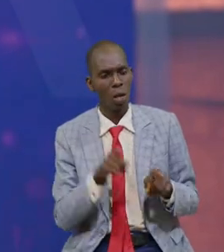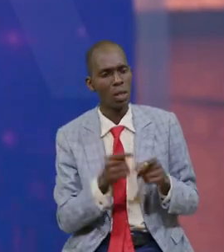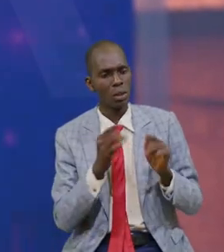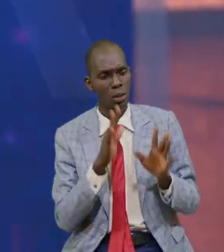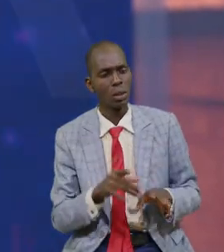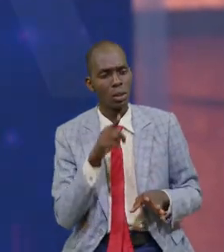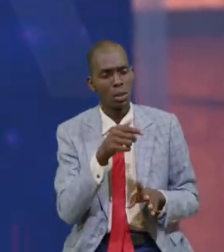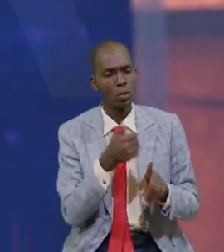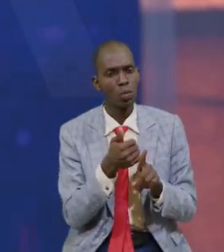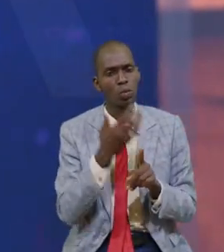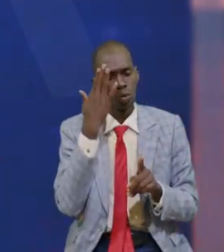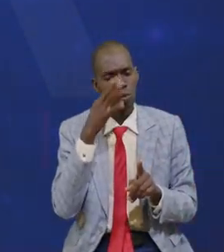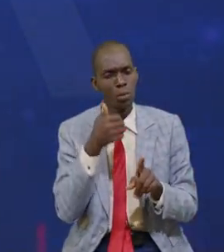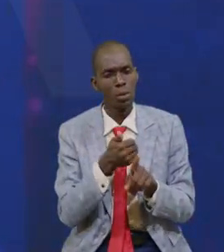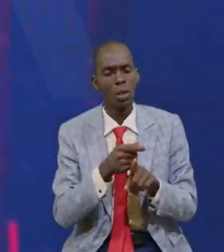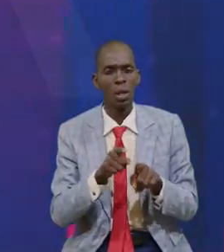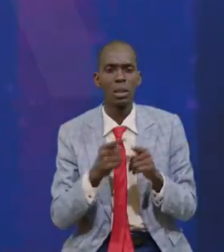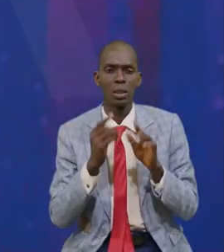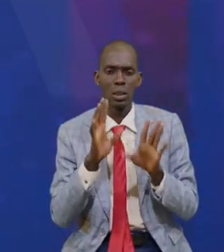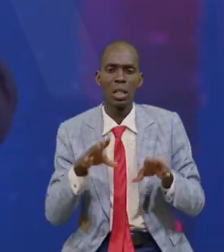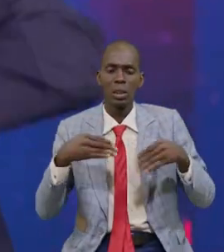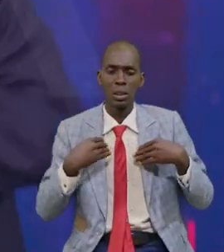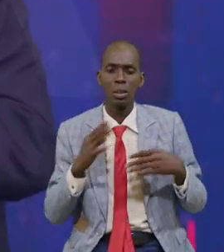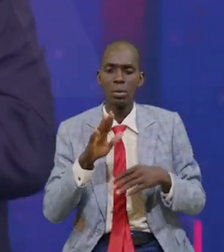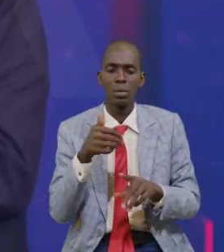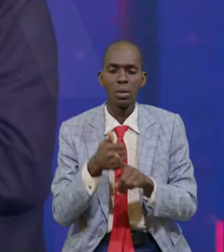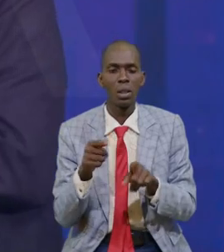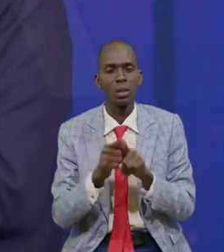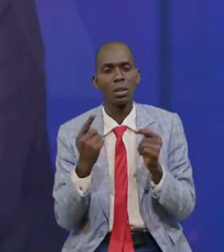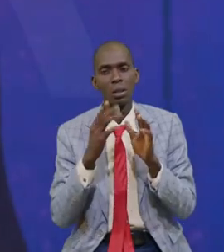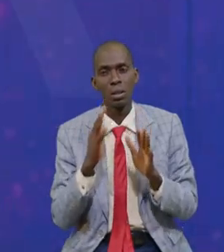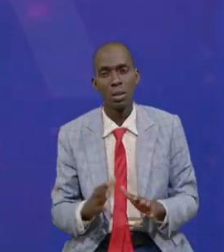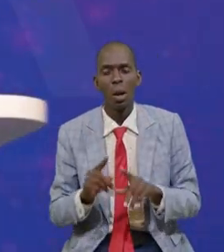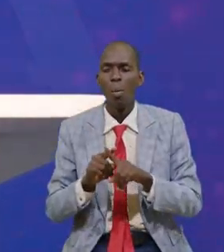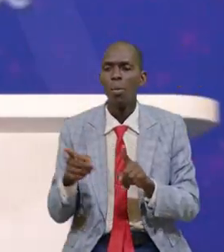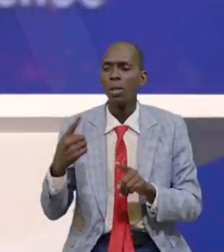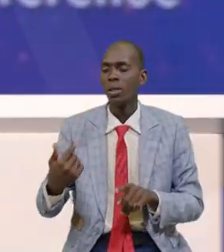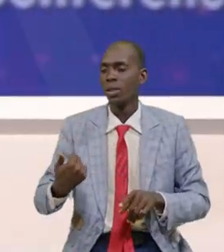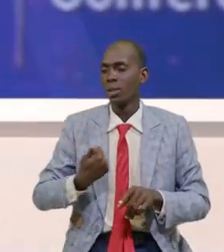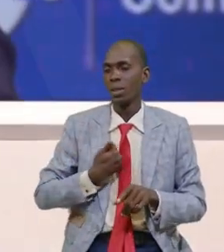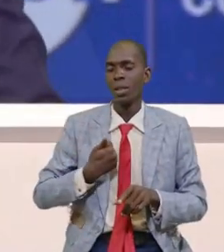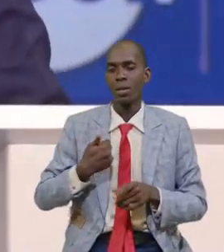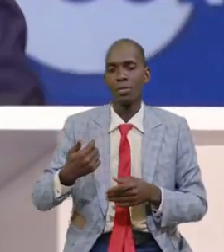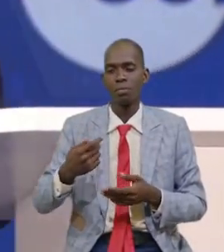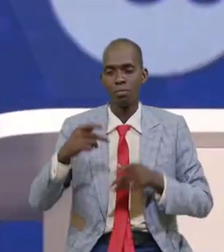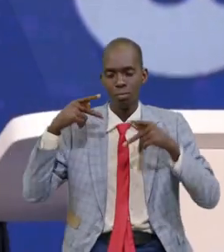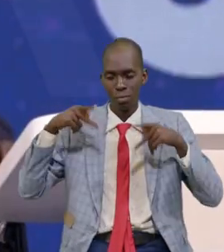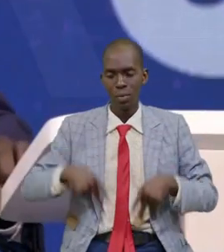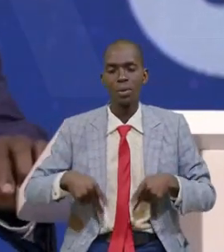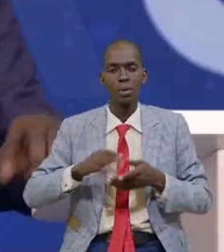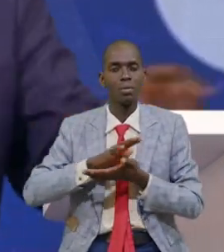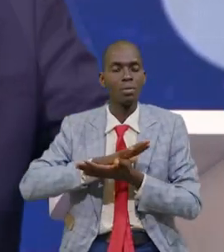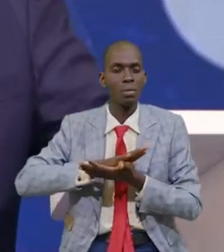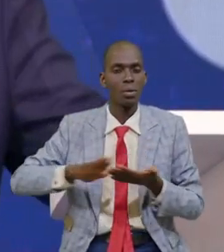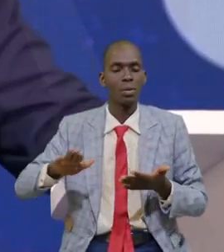accepted they were sinners. The other people, the self-righteous people in the land, I'm better than that harlot.